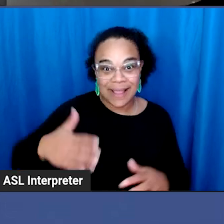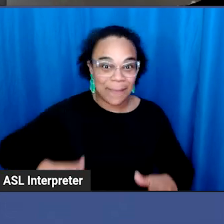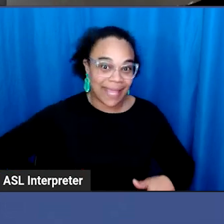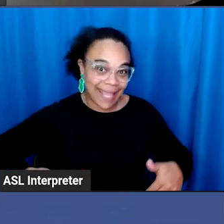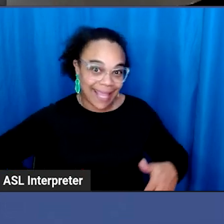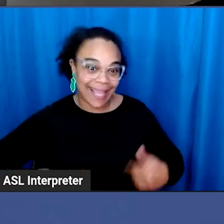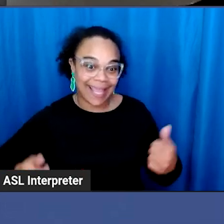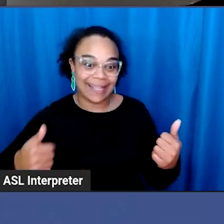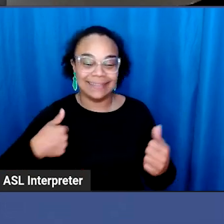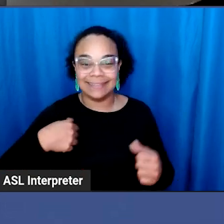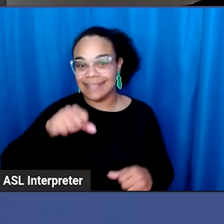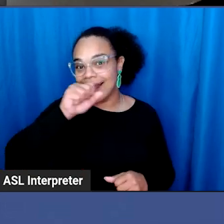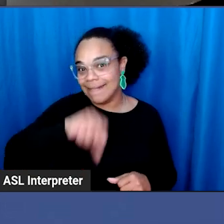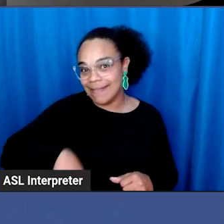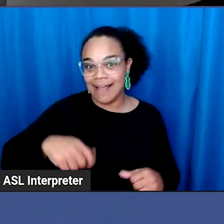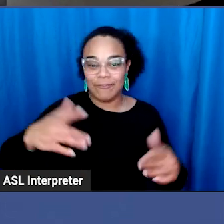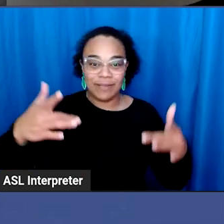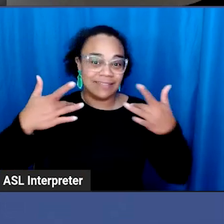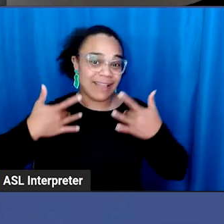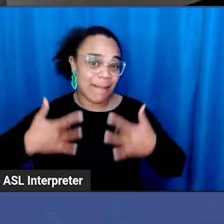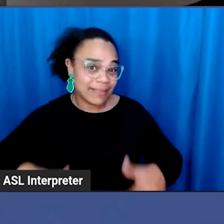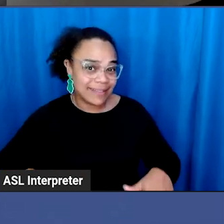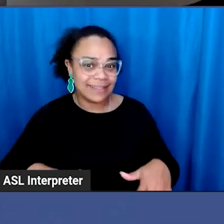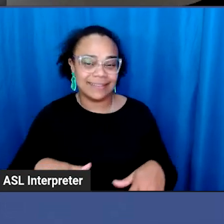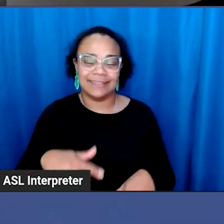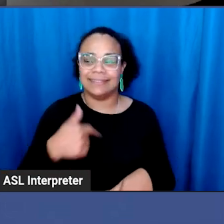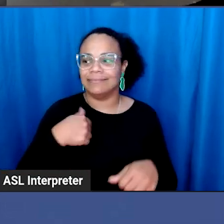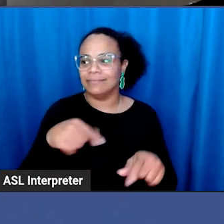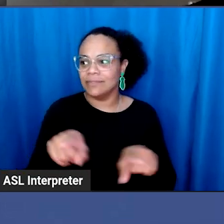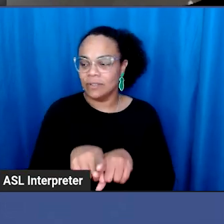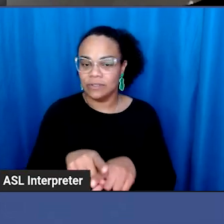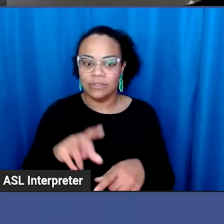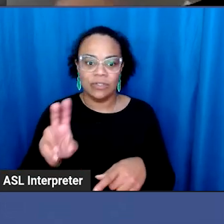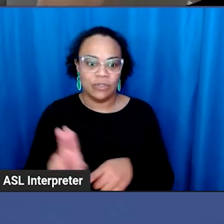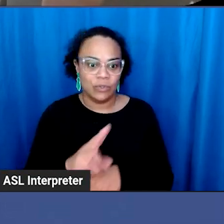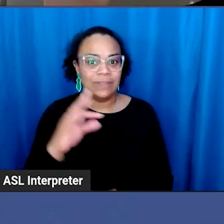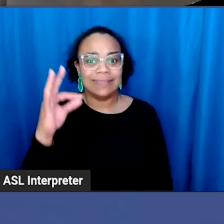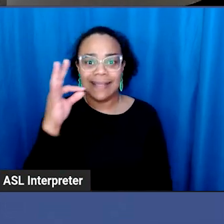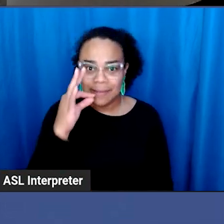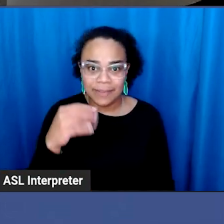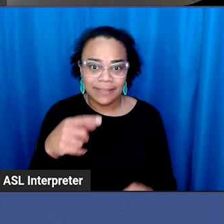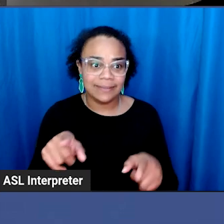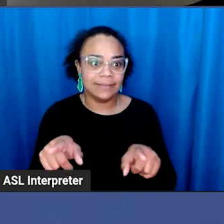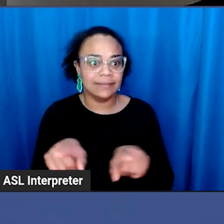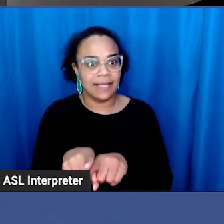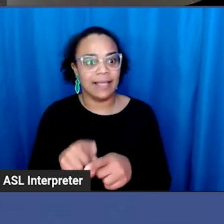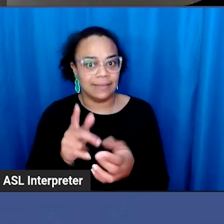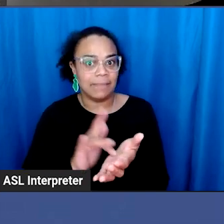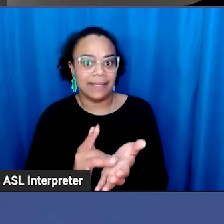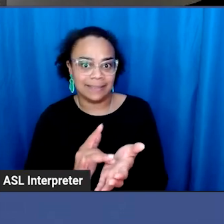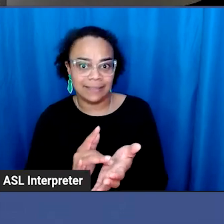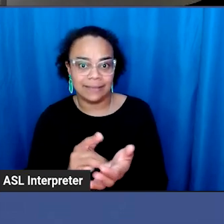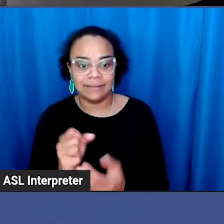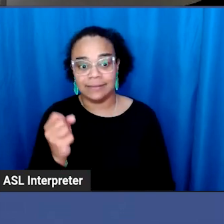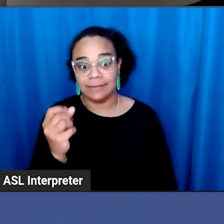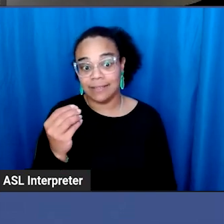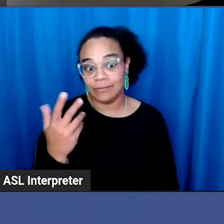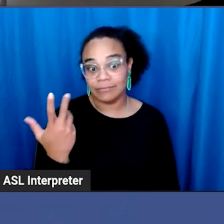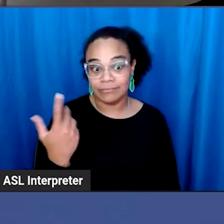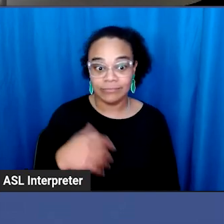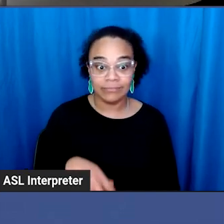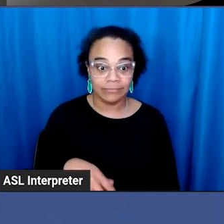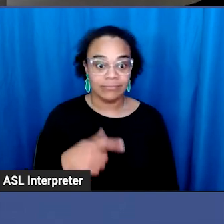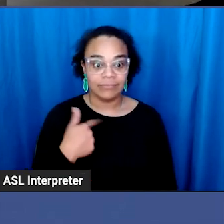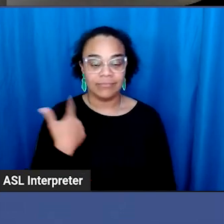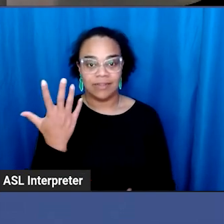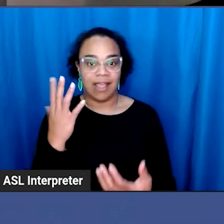being topless. I also use cannabis as a medicine, so I